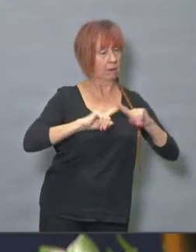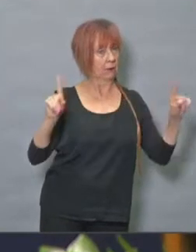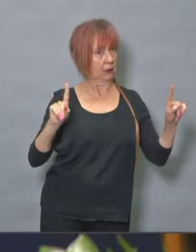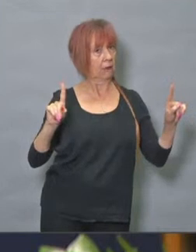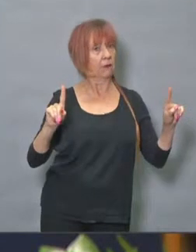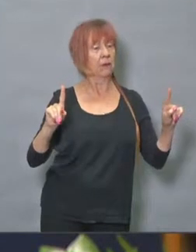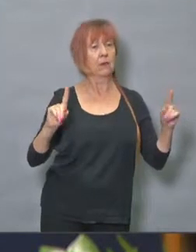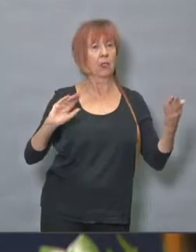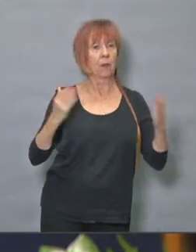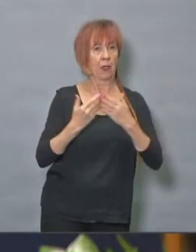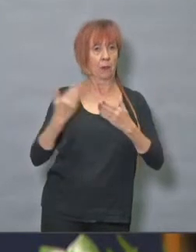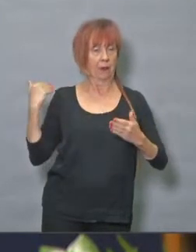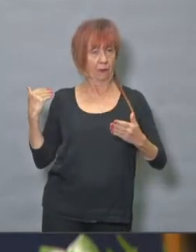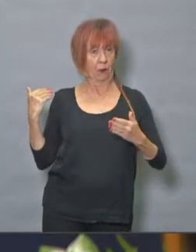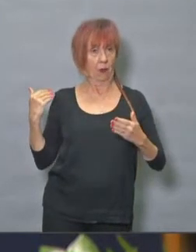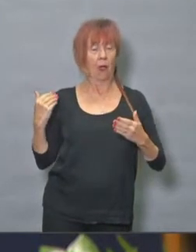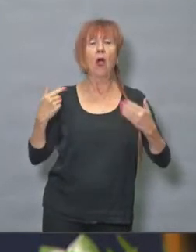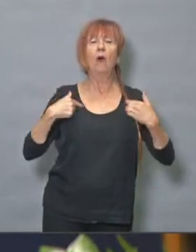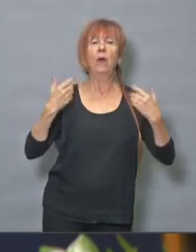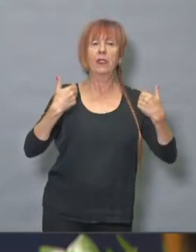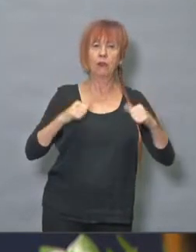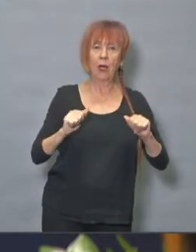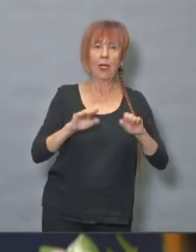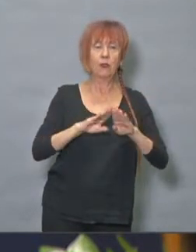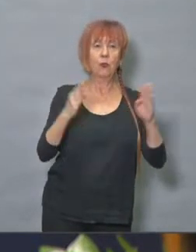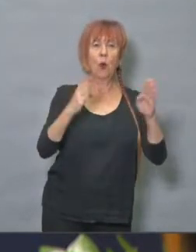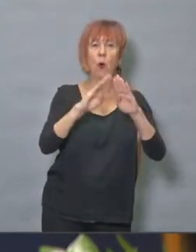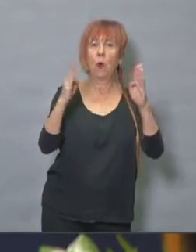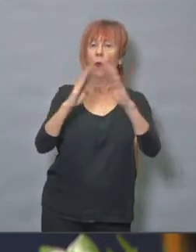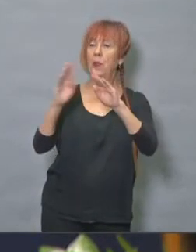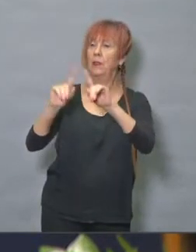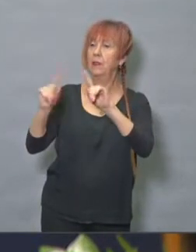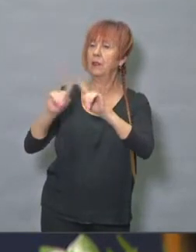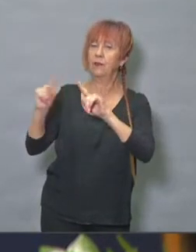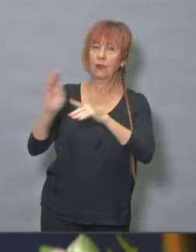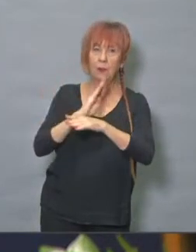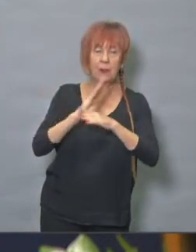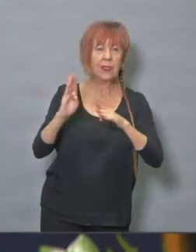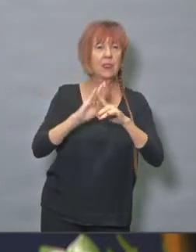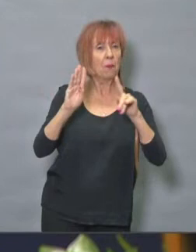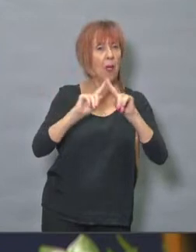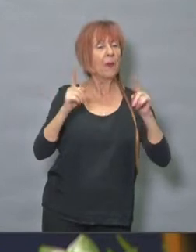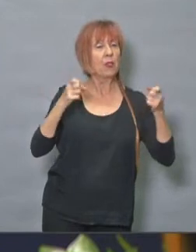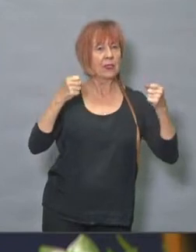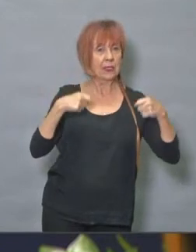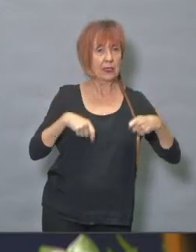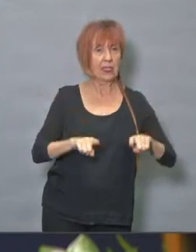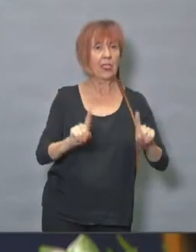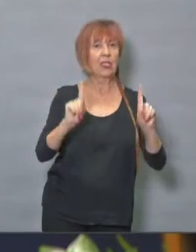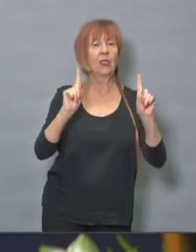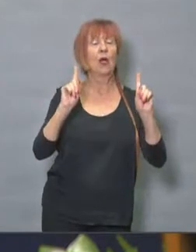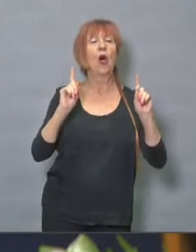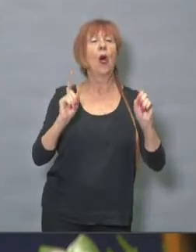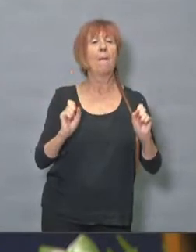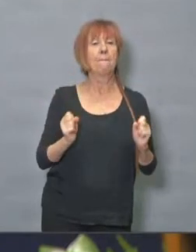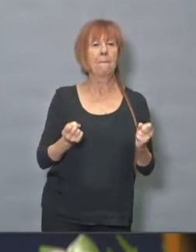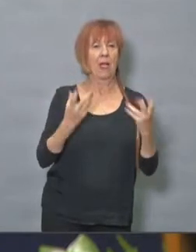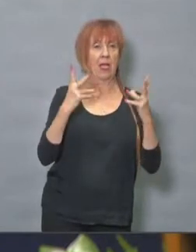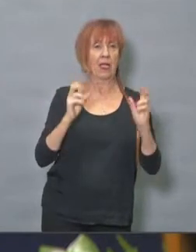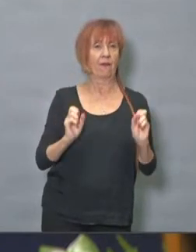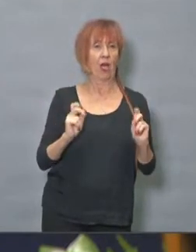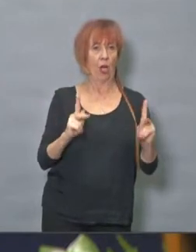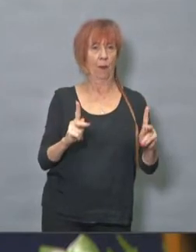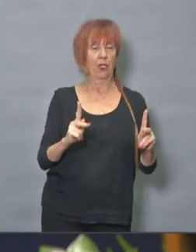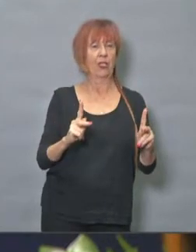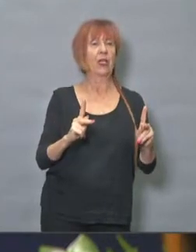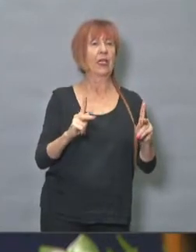to safely open the region, there are plenty of activities to make the most of the summer while staying healthy and slowing the spread of